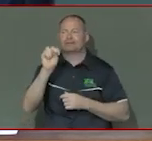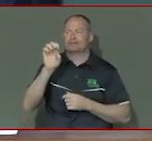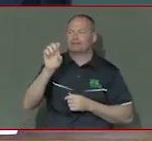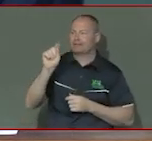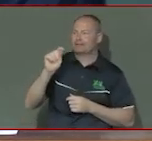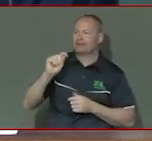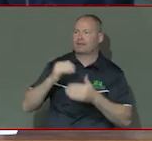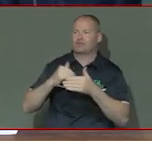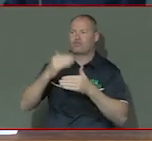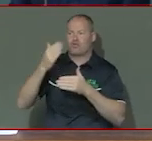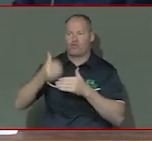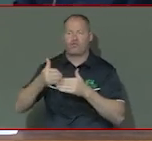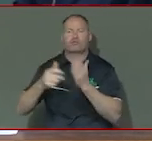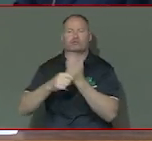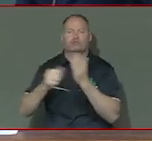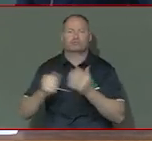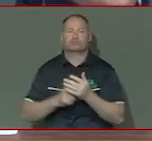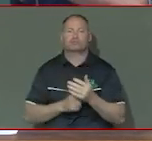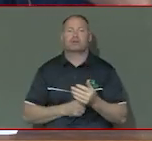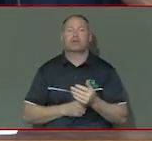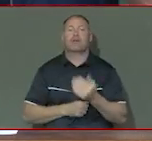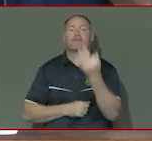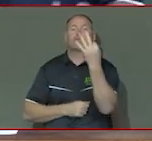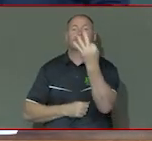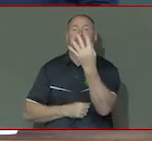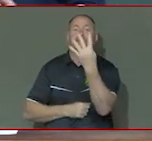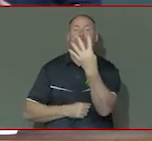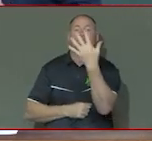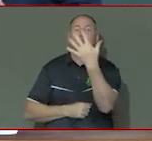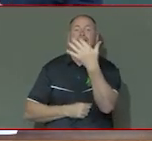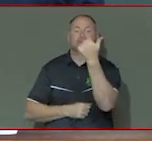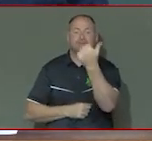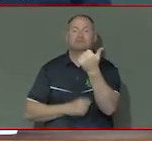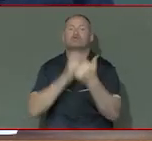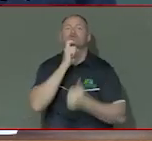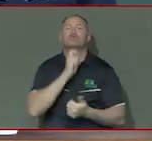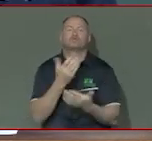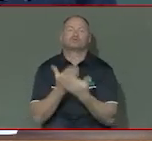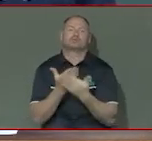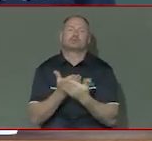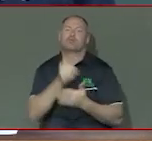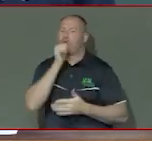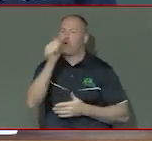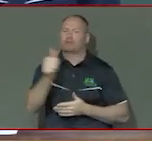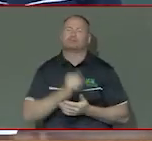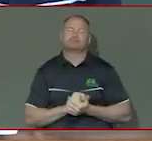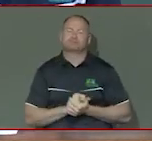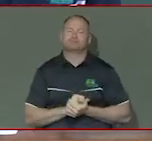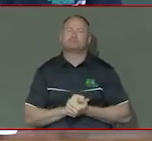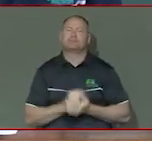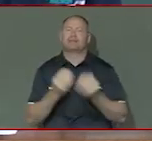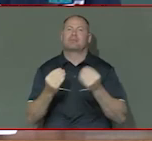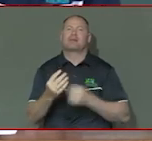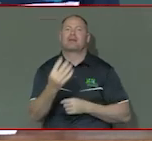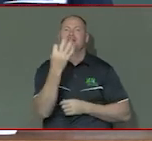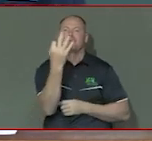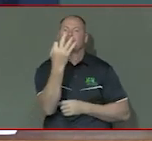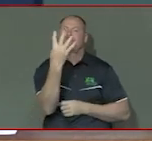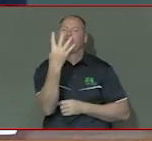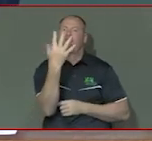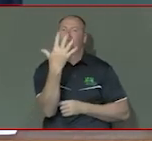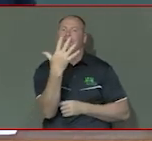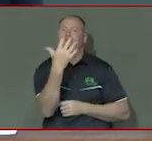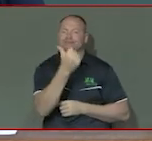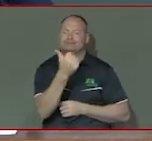the last 4, number 3, 4, 5, and 6, you will use in your answer, all right? Okay, so that